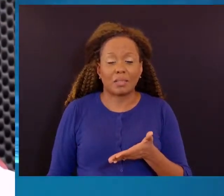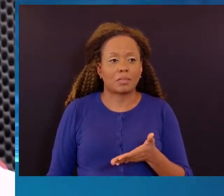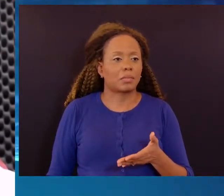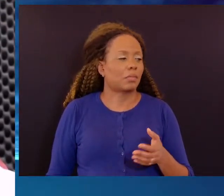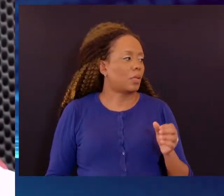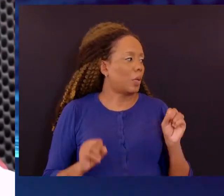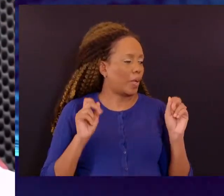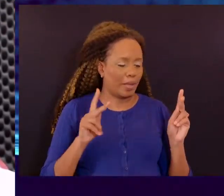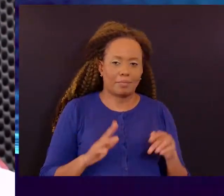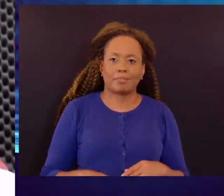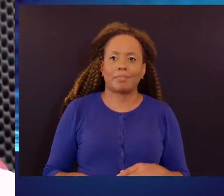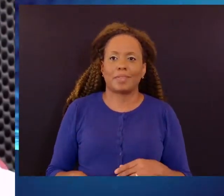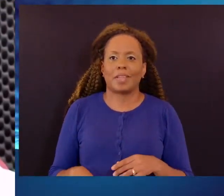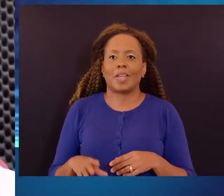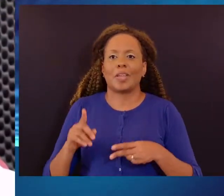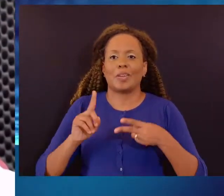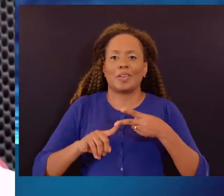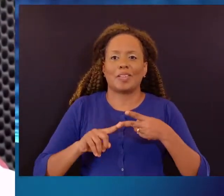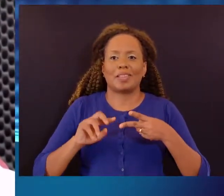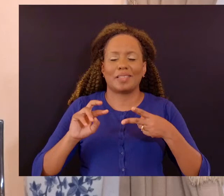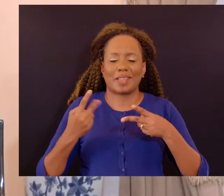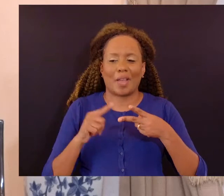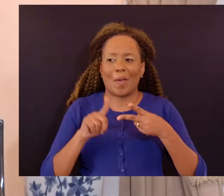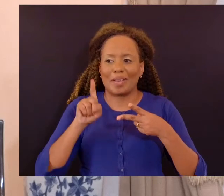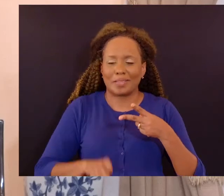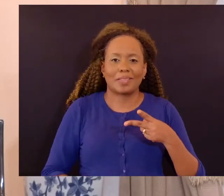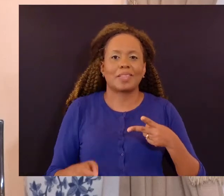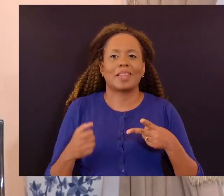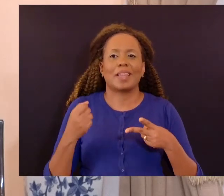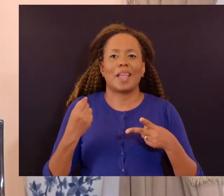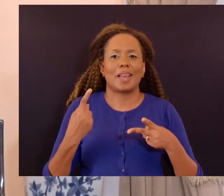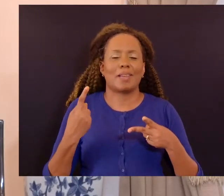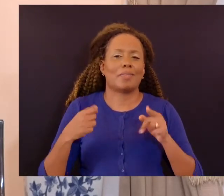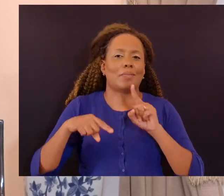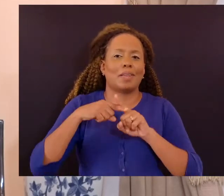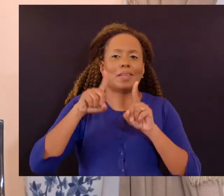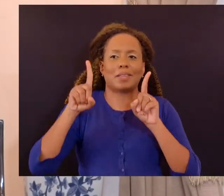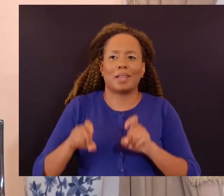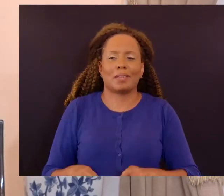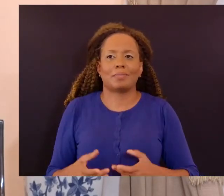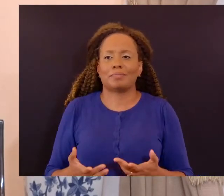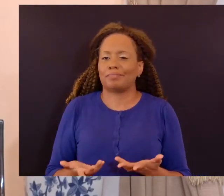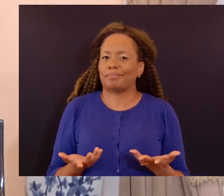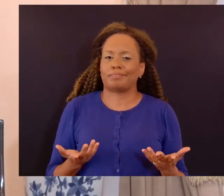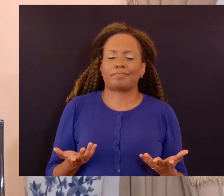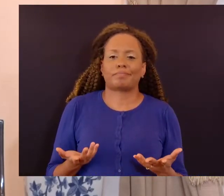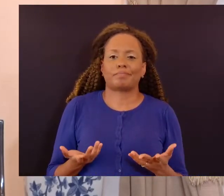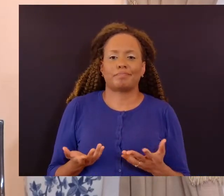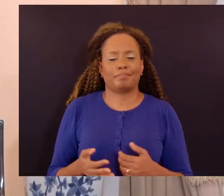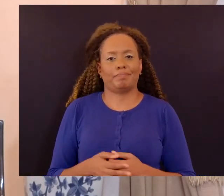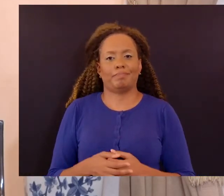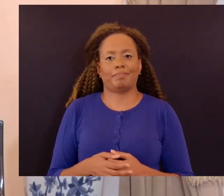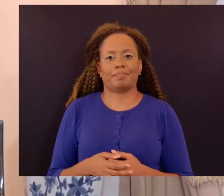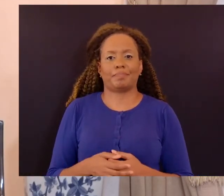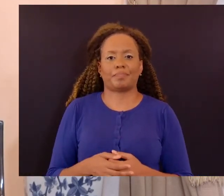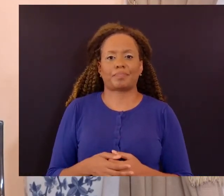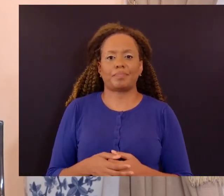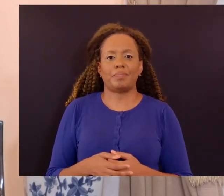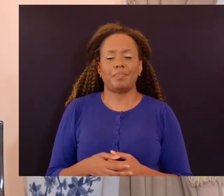Your last question first. In terms of where we are, truthfully, I don't think we would be here were we able to have had